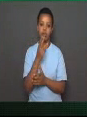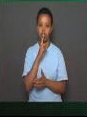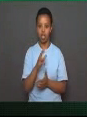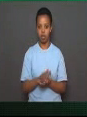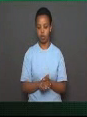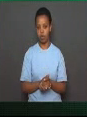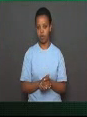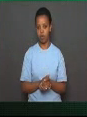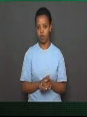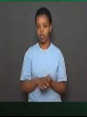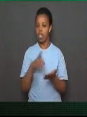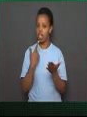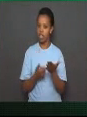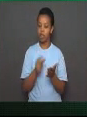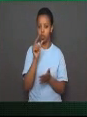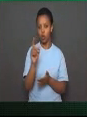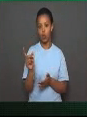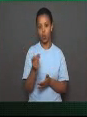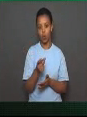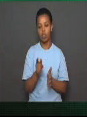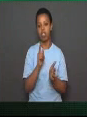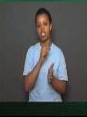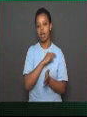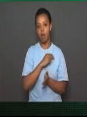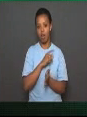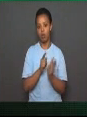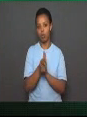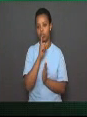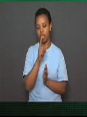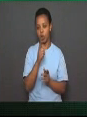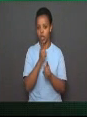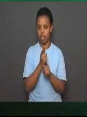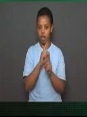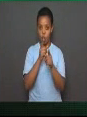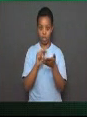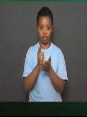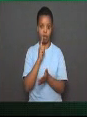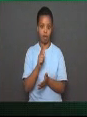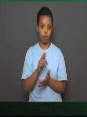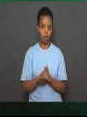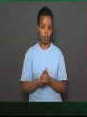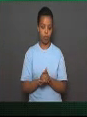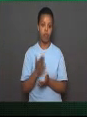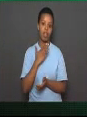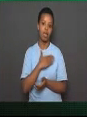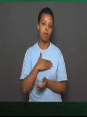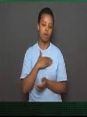of oxygen. These are just a few examples of correct